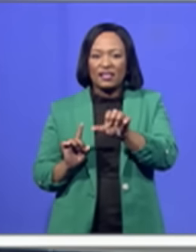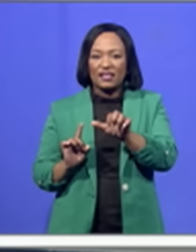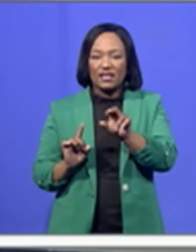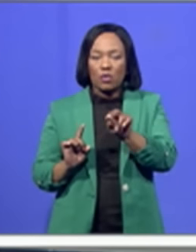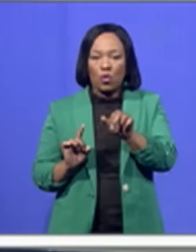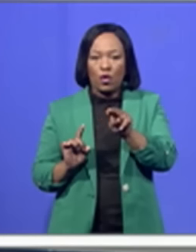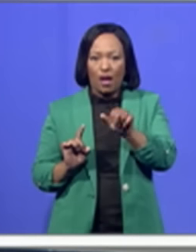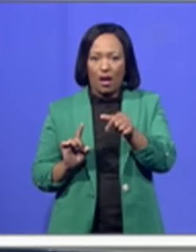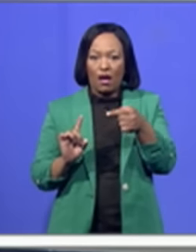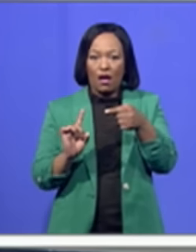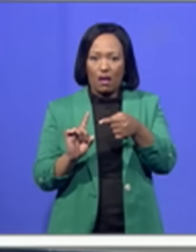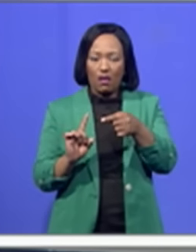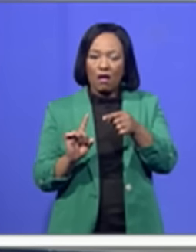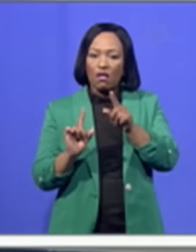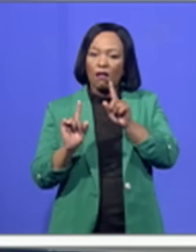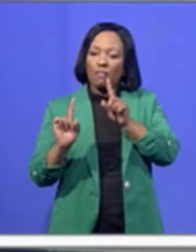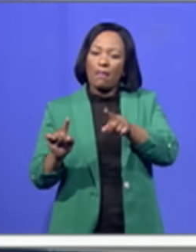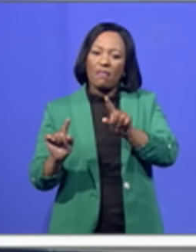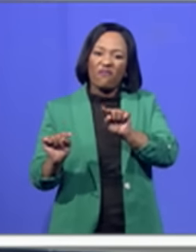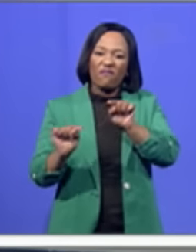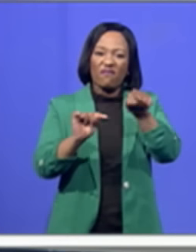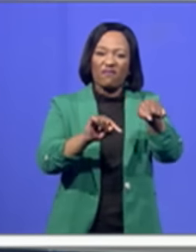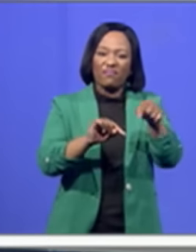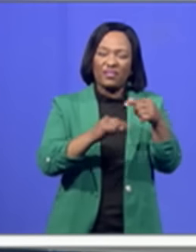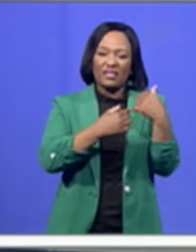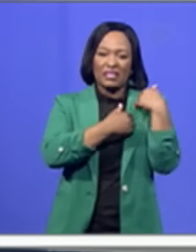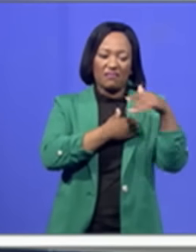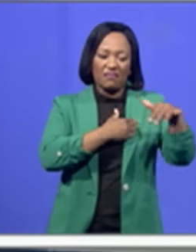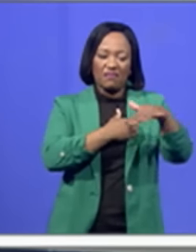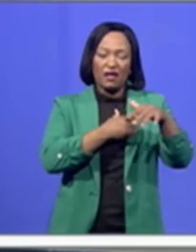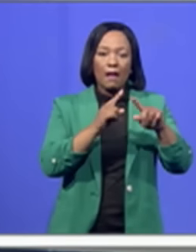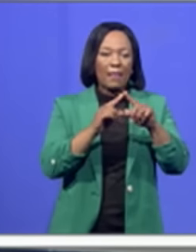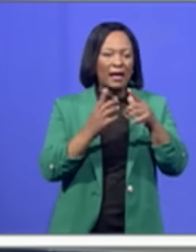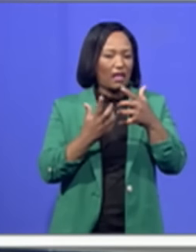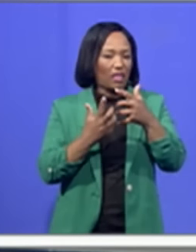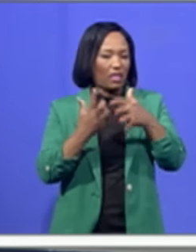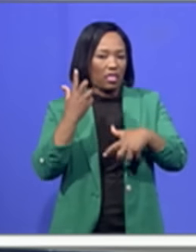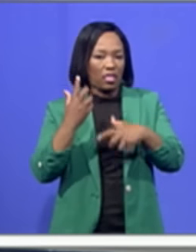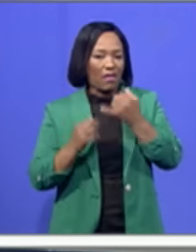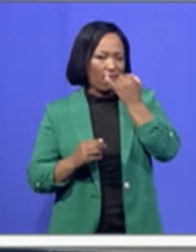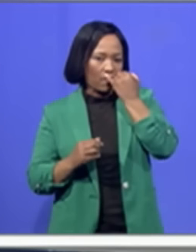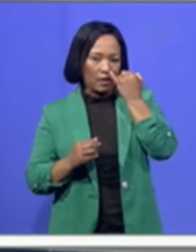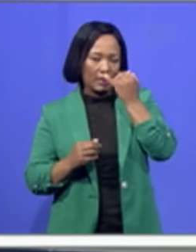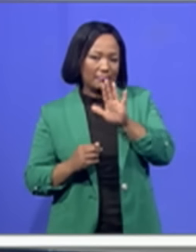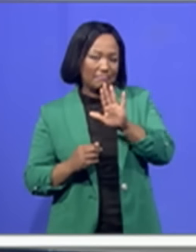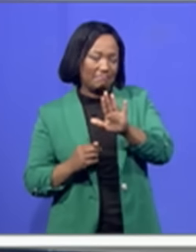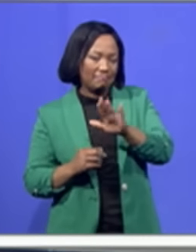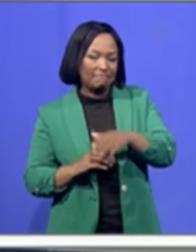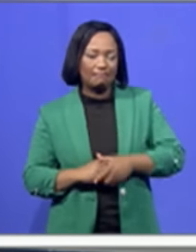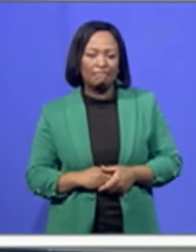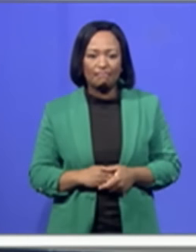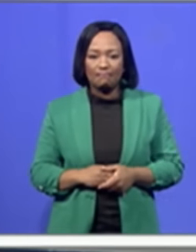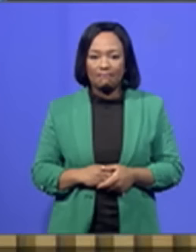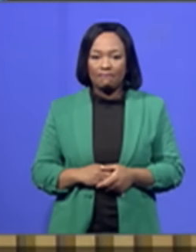go išwa lefelong la bobolokelo leo le bego le sa elane le magato a tšhireletšo a wa bego a nyakega.